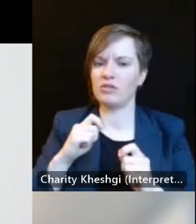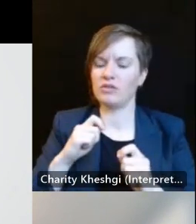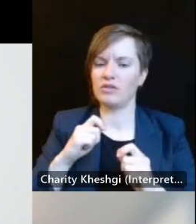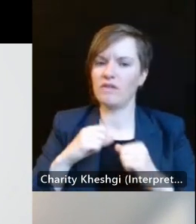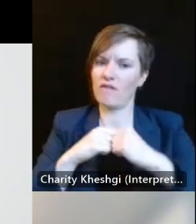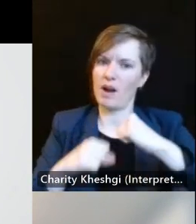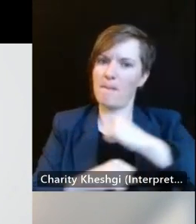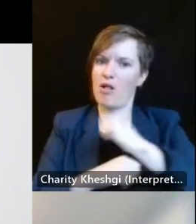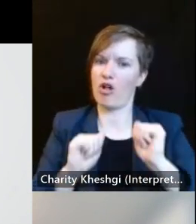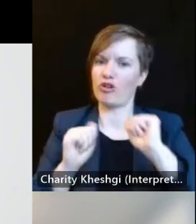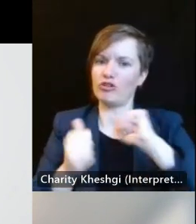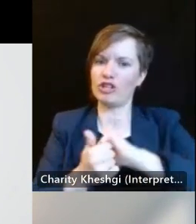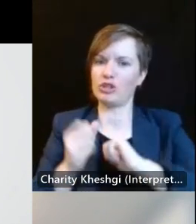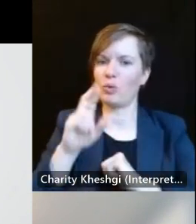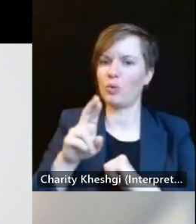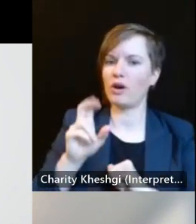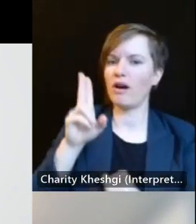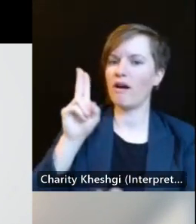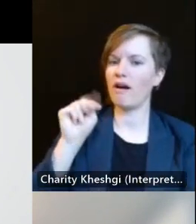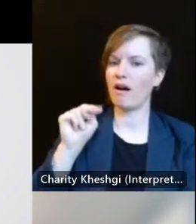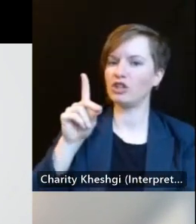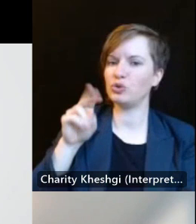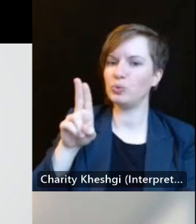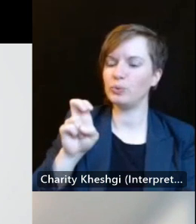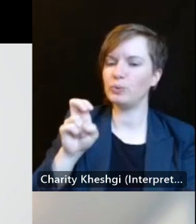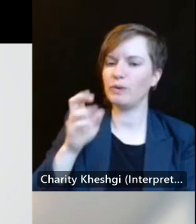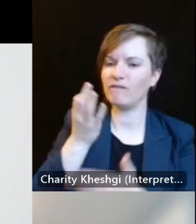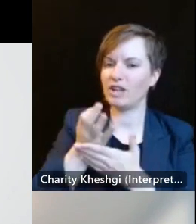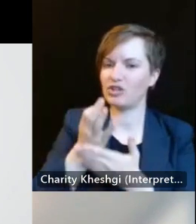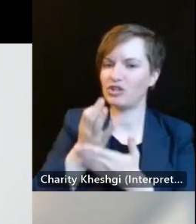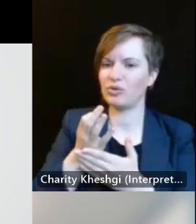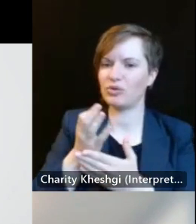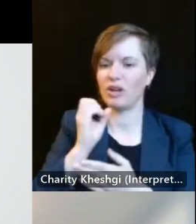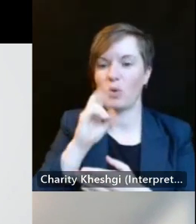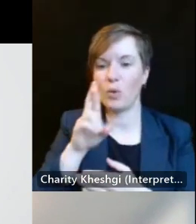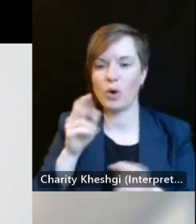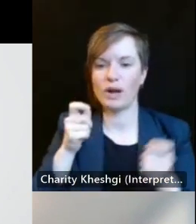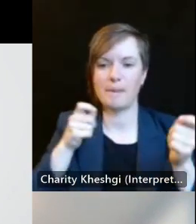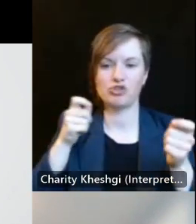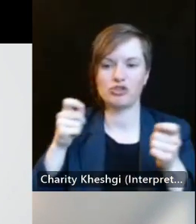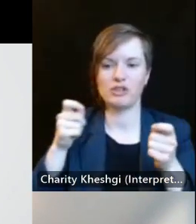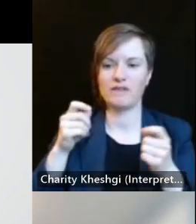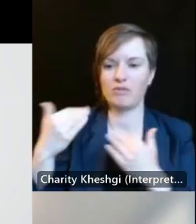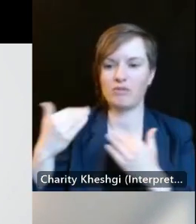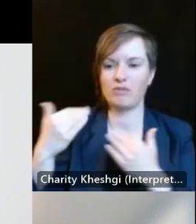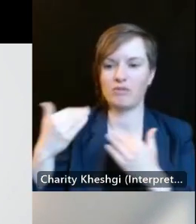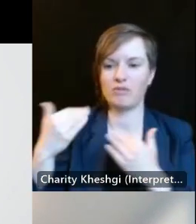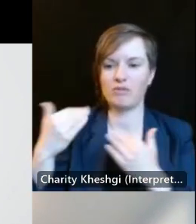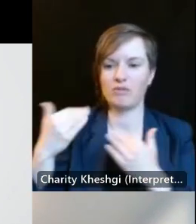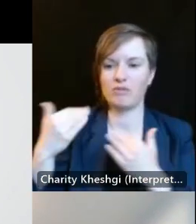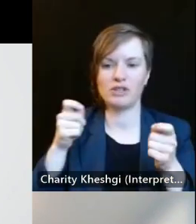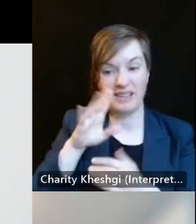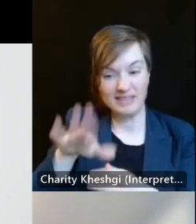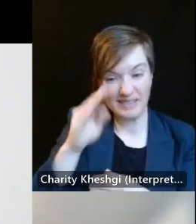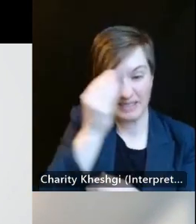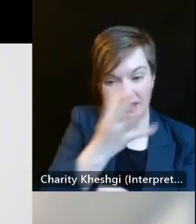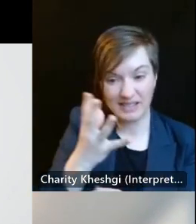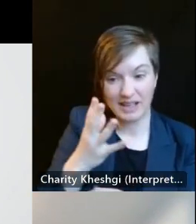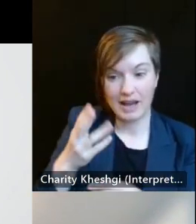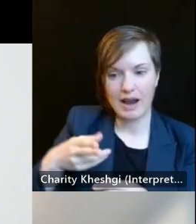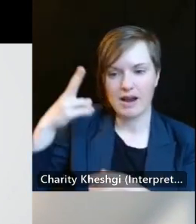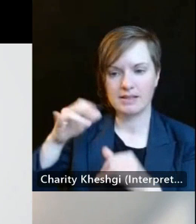I will point out that this is a very high standard, and it may just be my